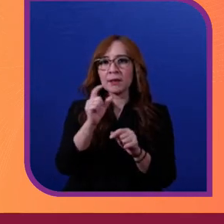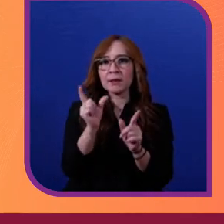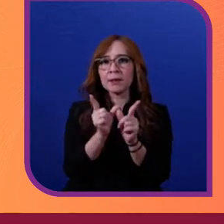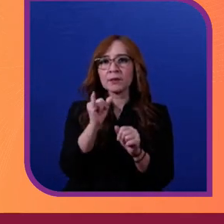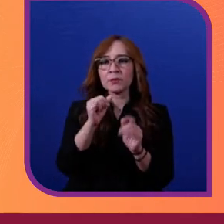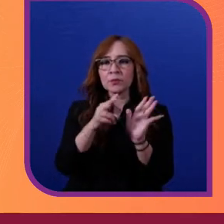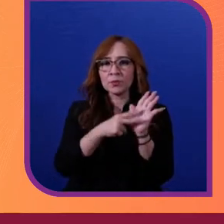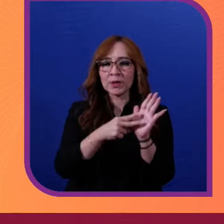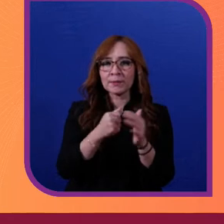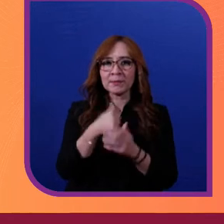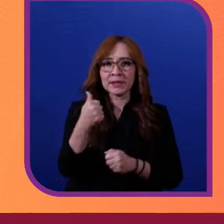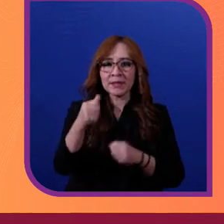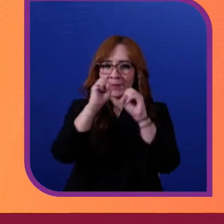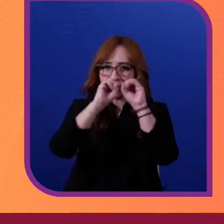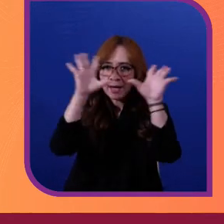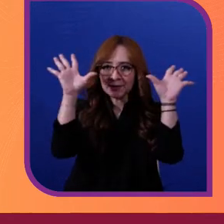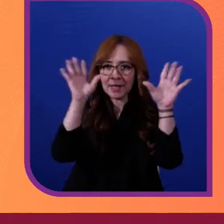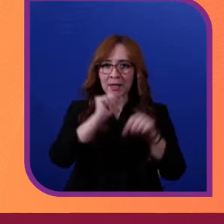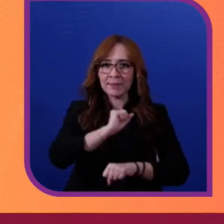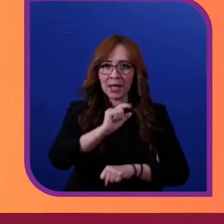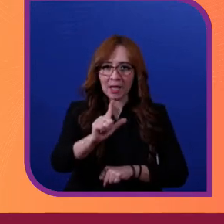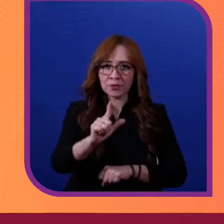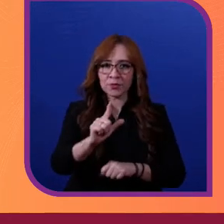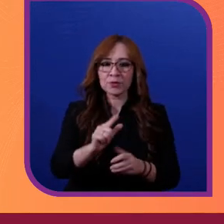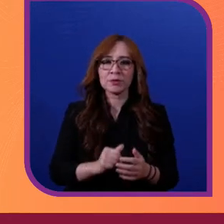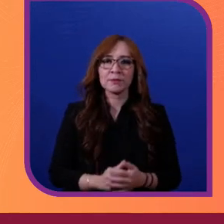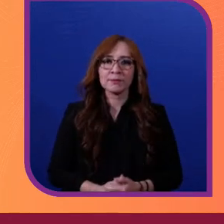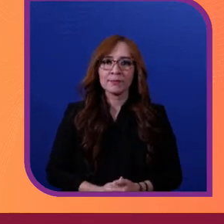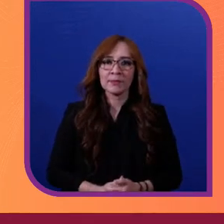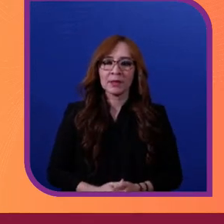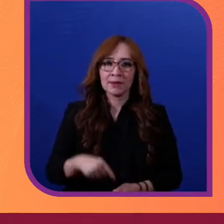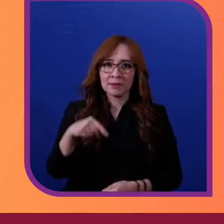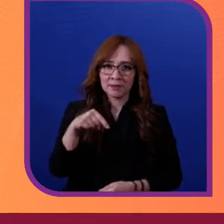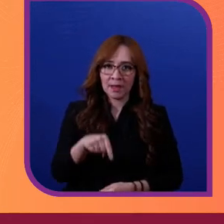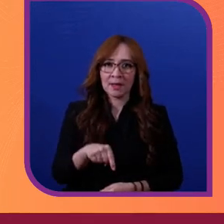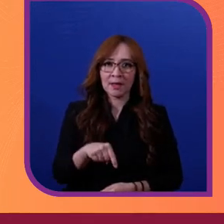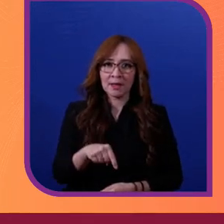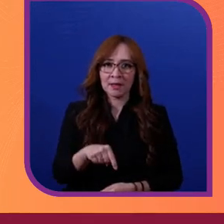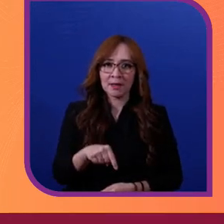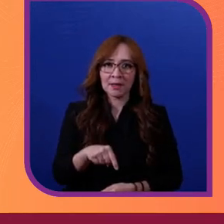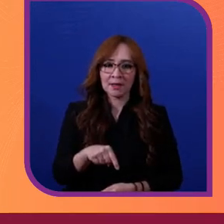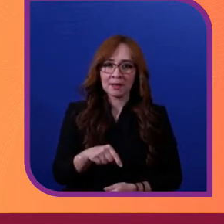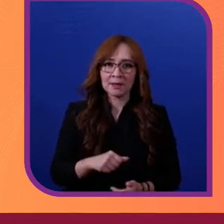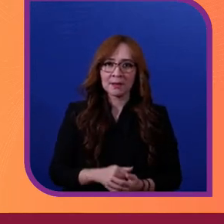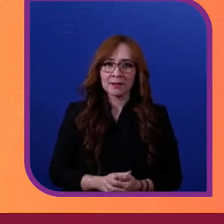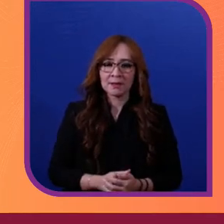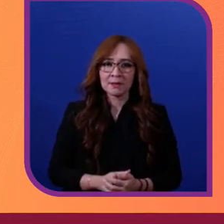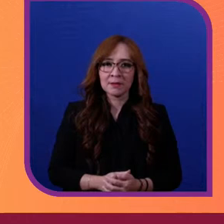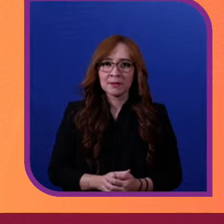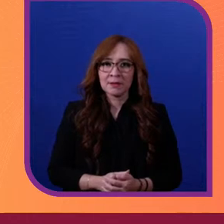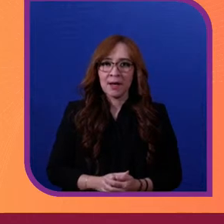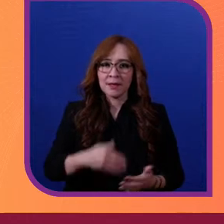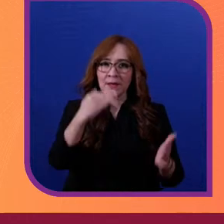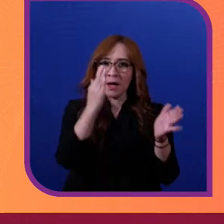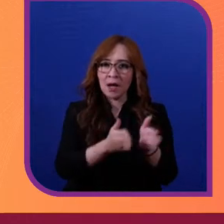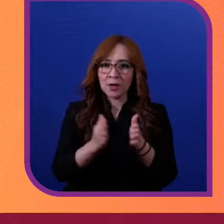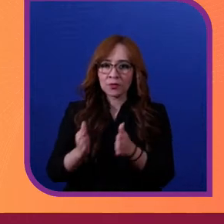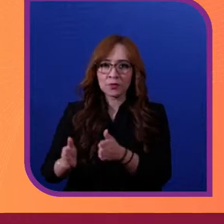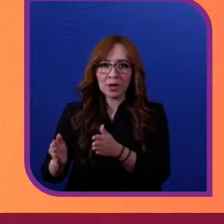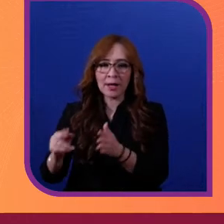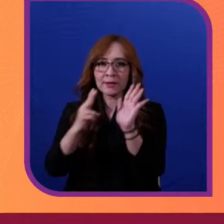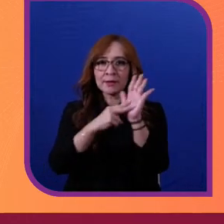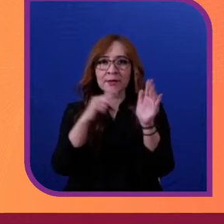because we are we are we now also our national regulations as our mind references to